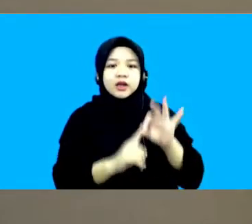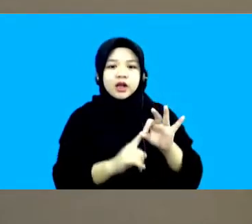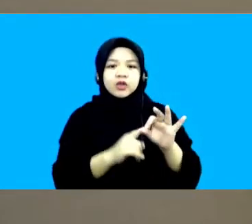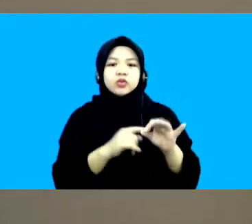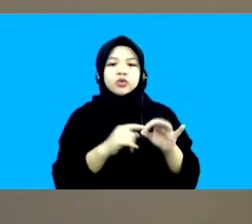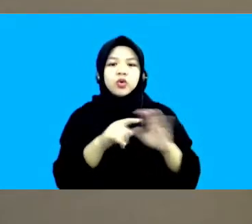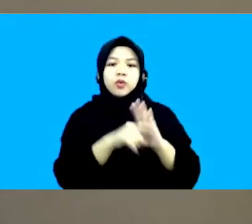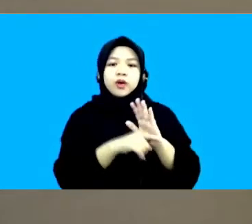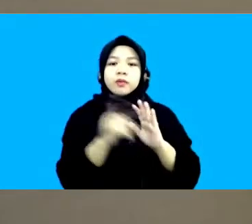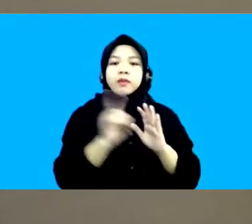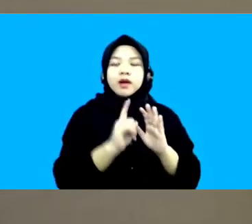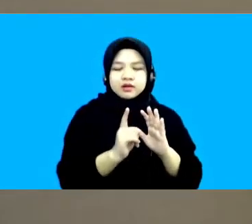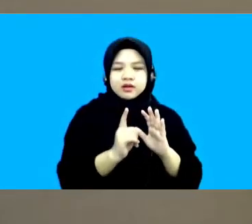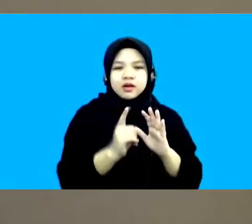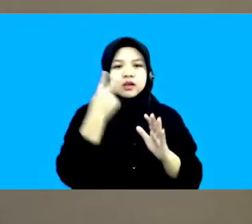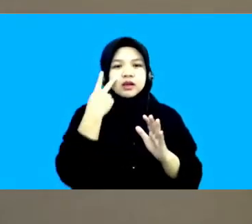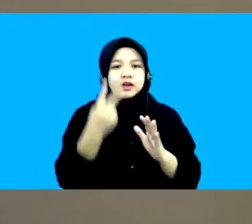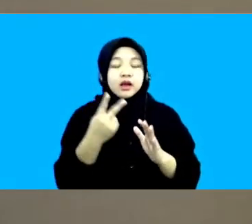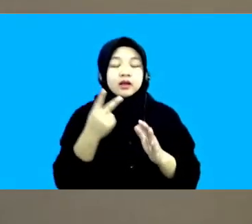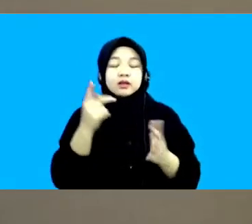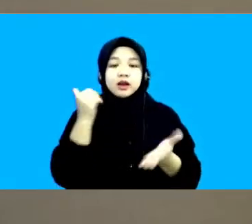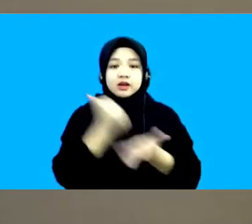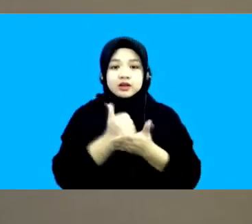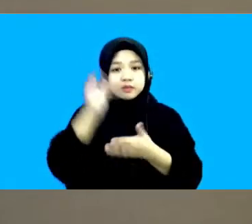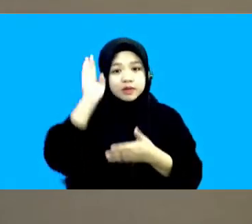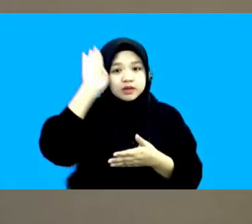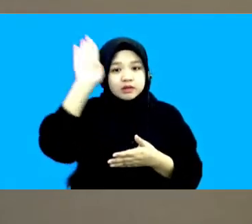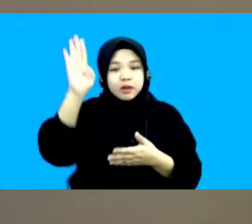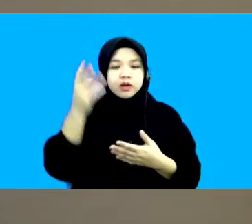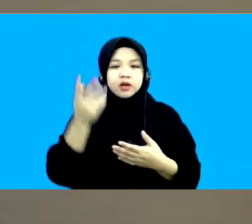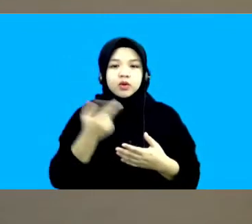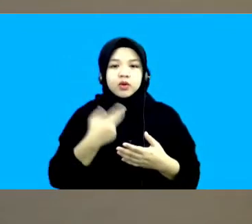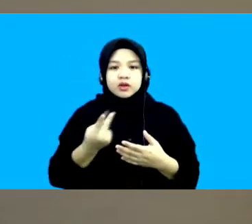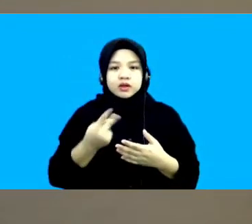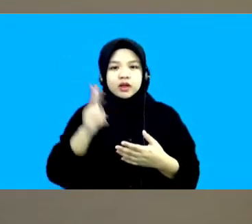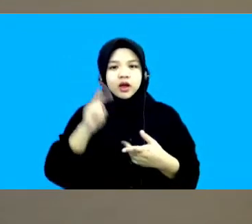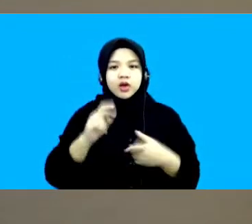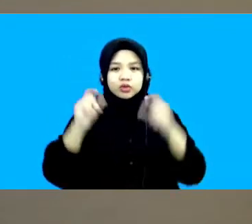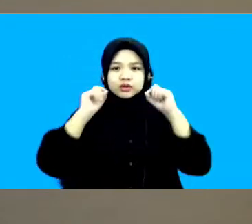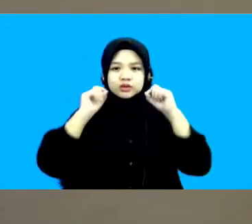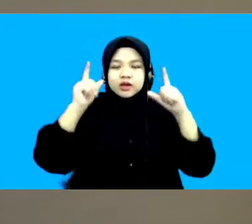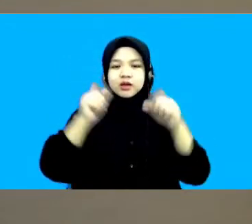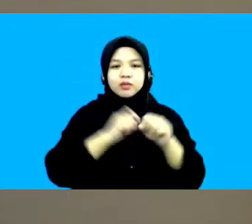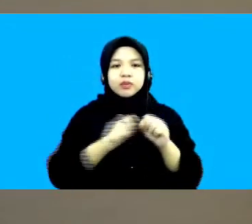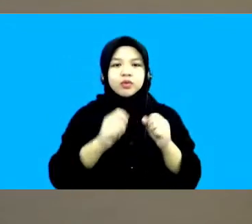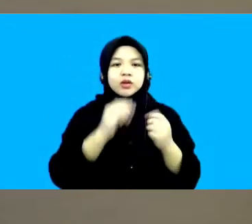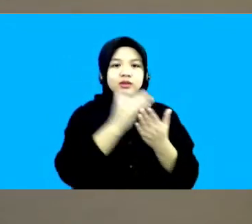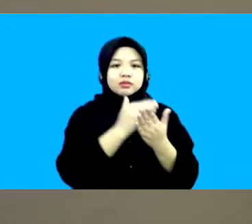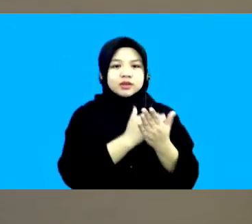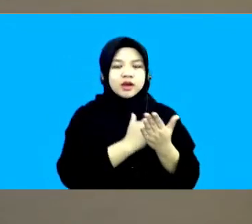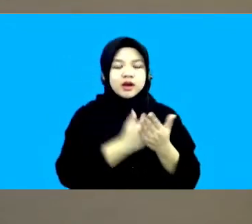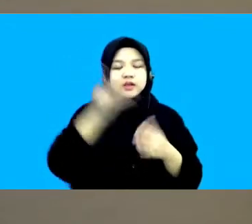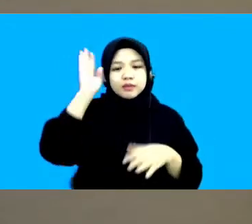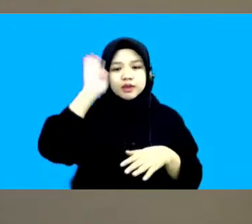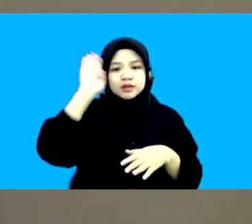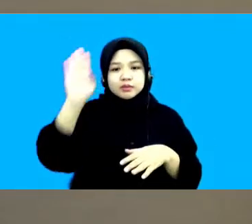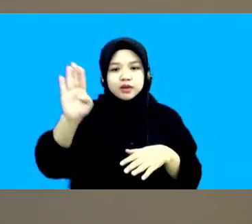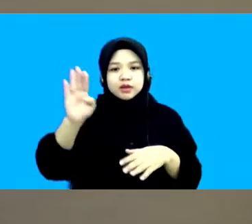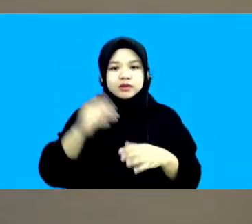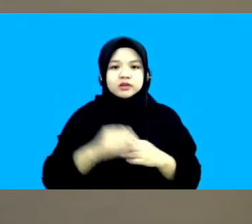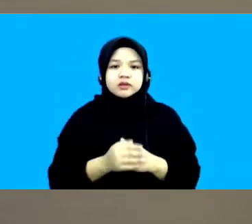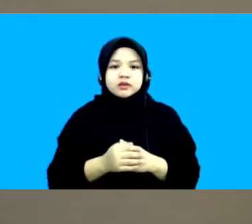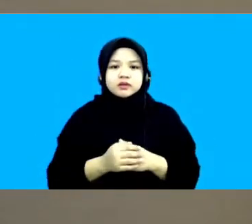on years of schooling, and then water, basic infrastructure,